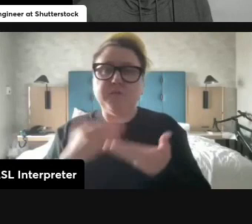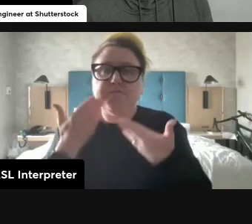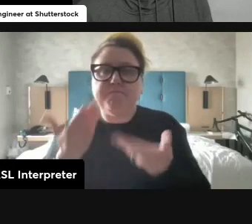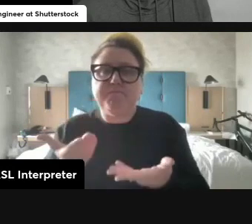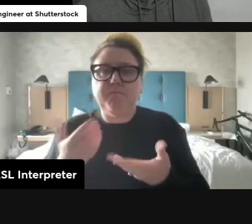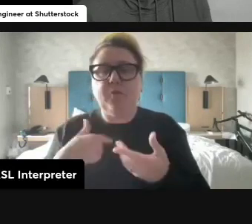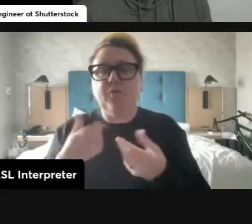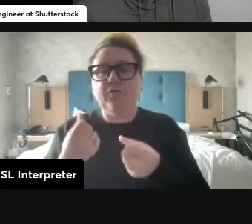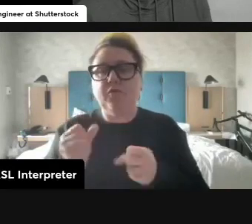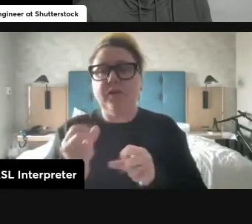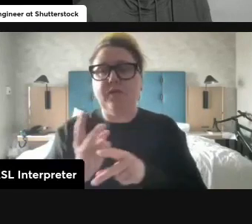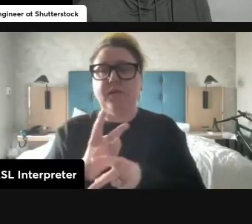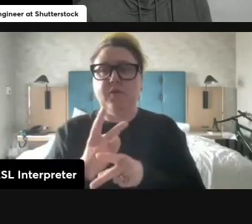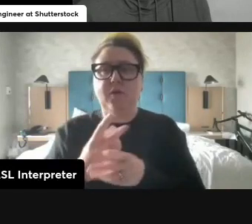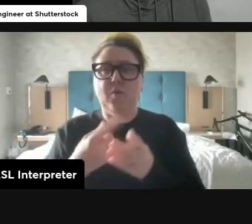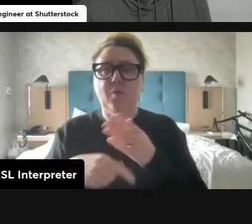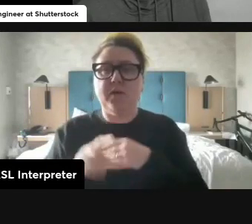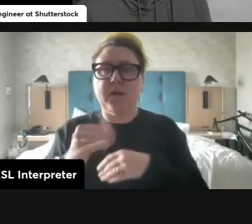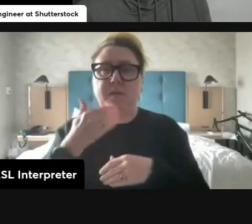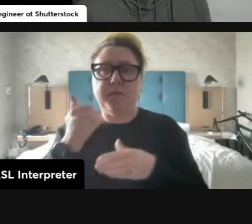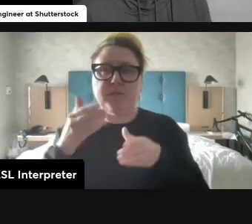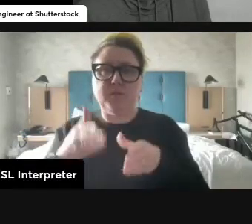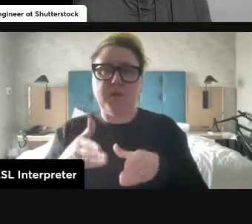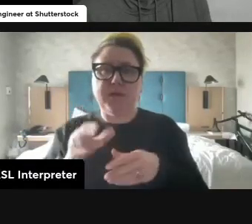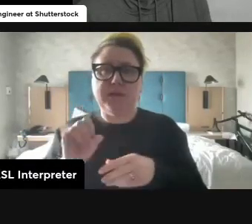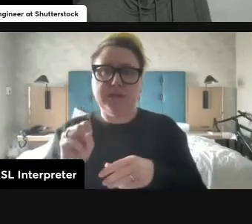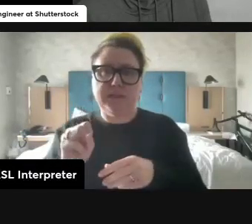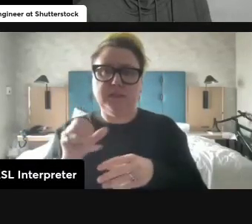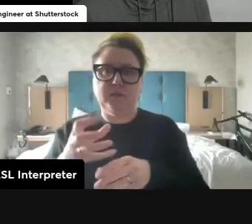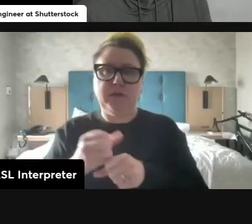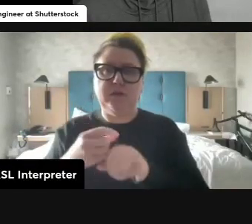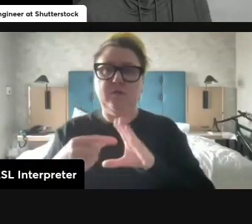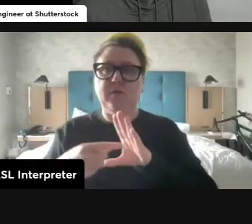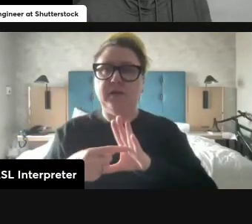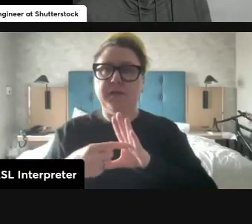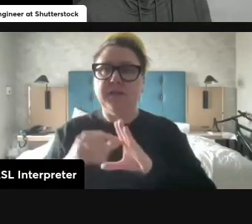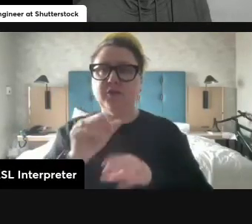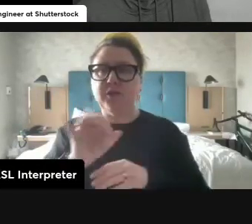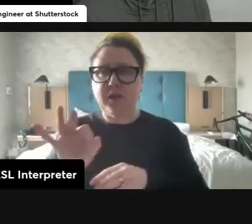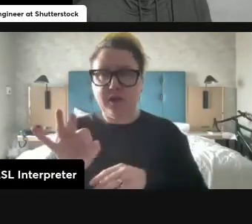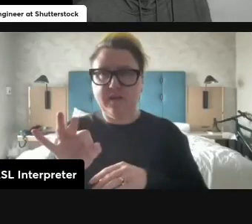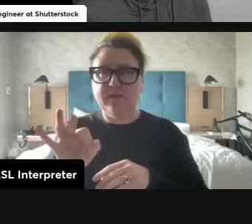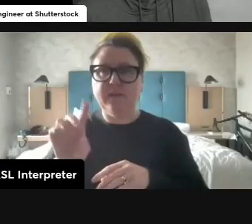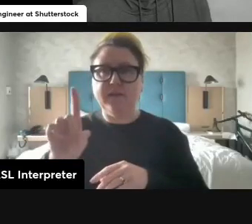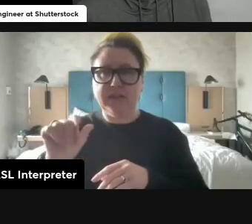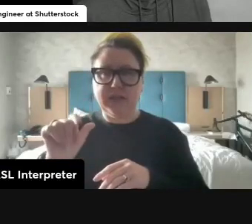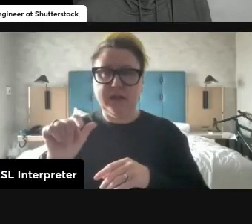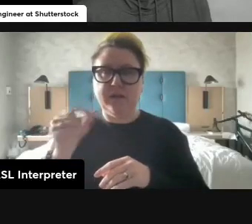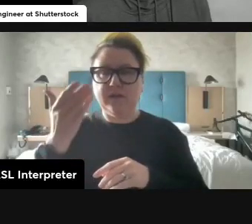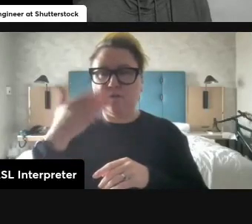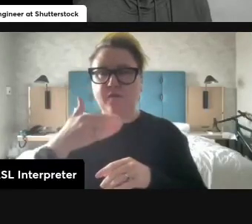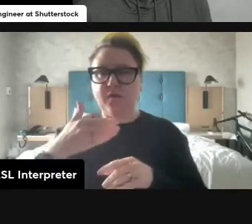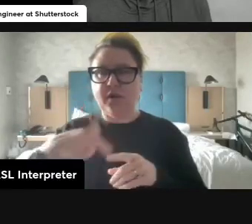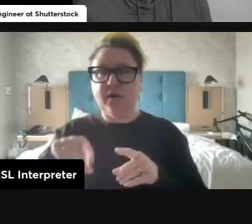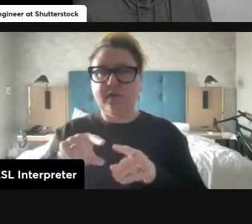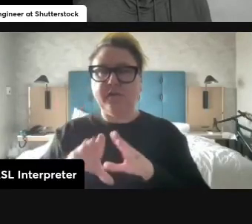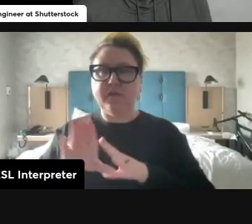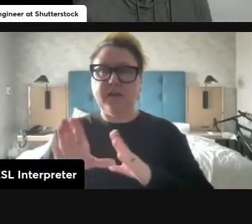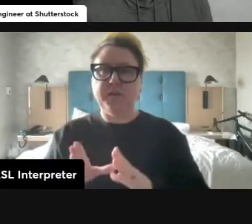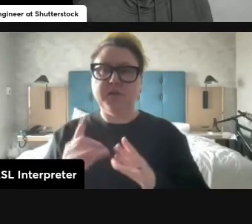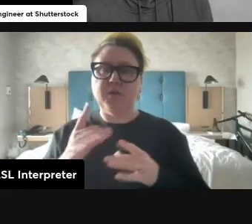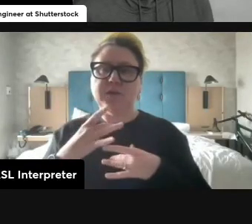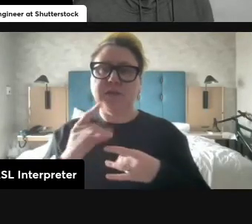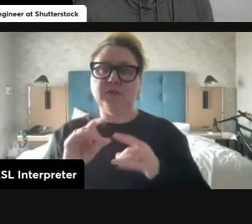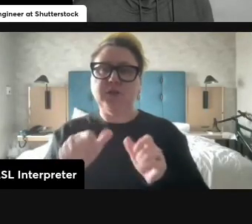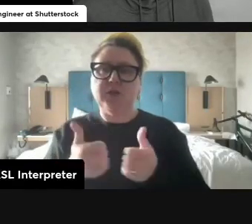out, what the best way to get these representations of data in front of developers is. So that's an interesting challenge